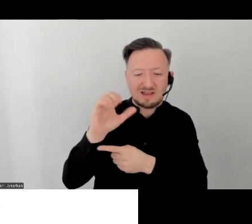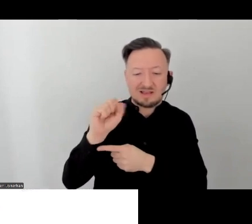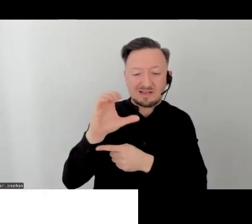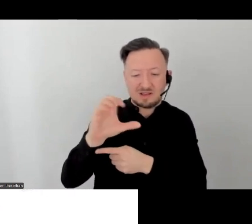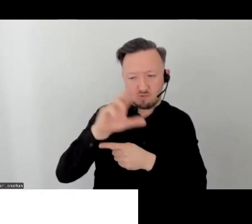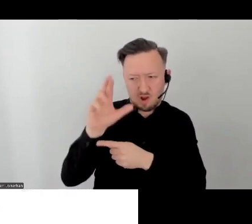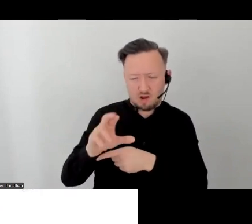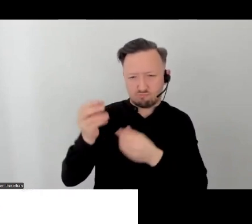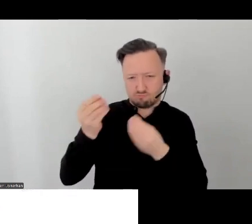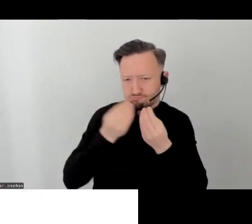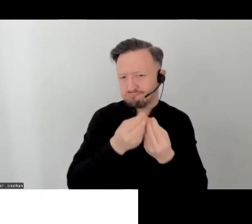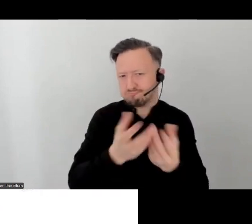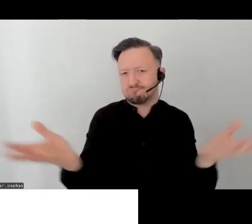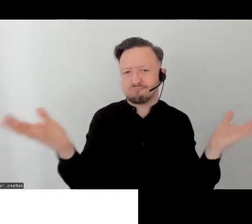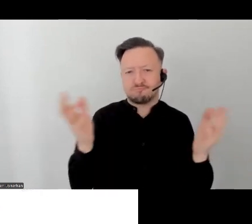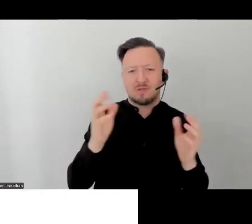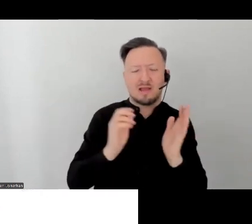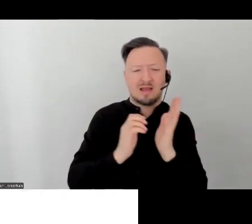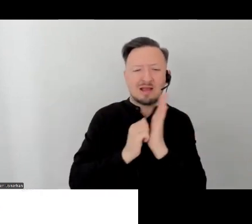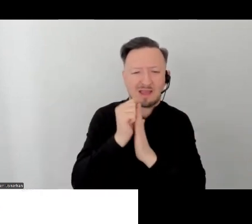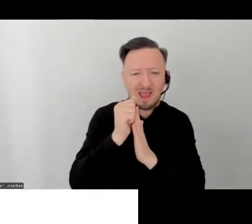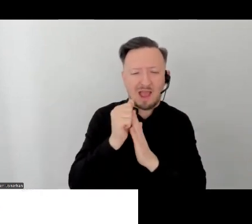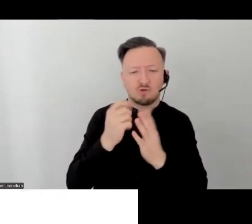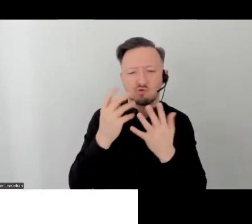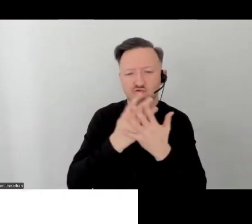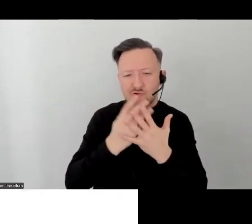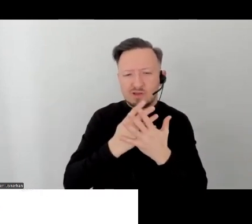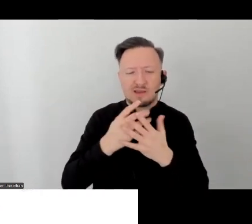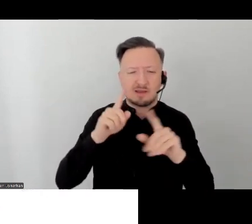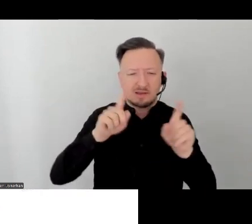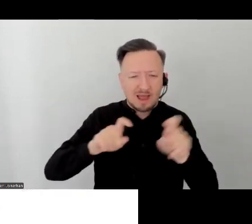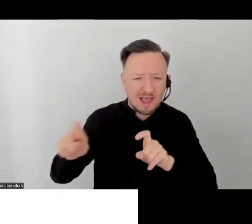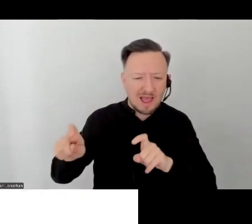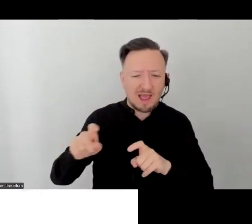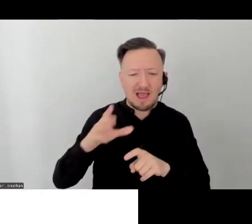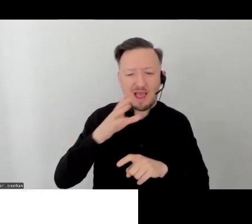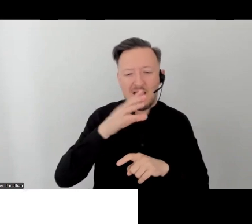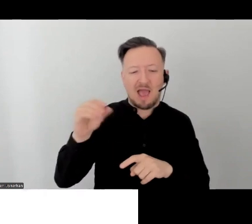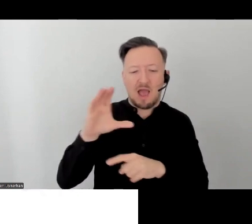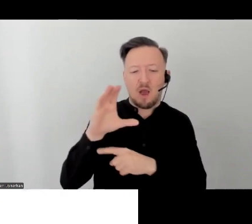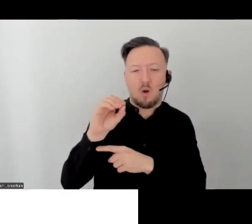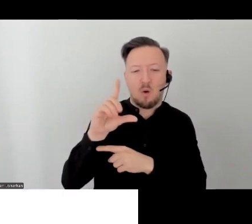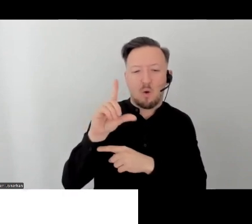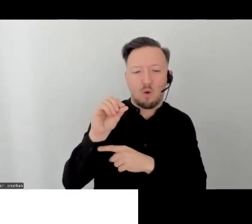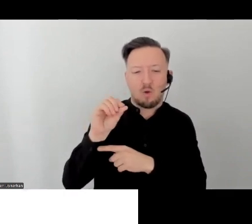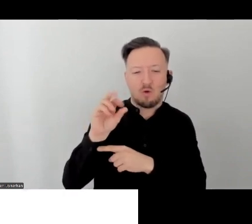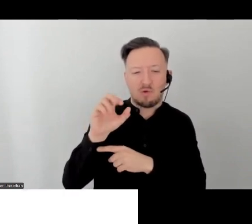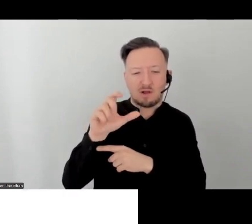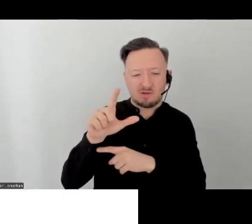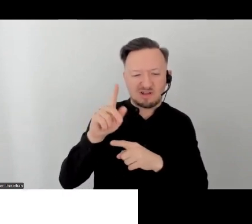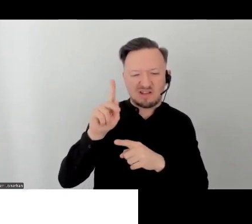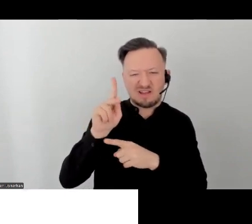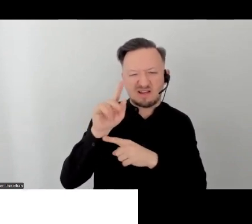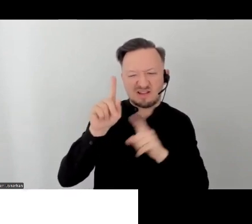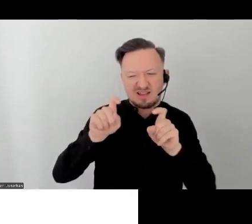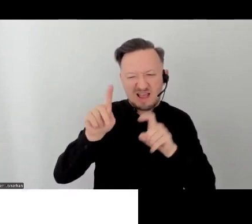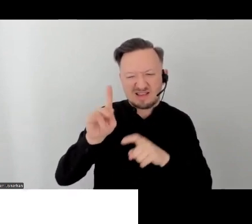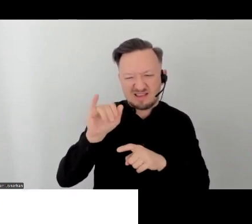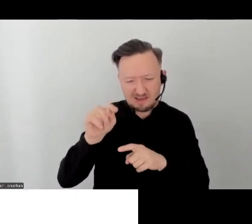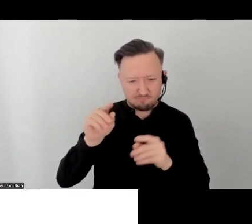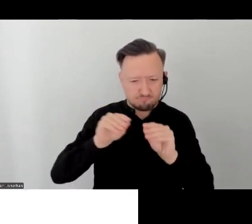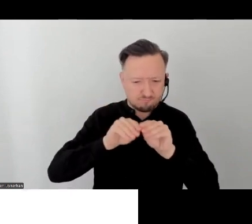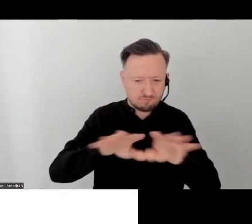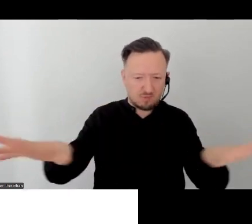screening materials and colorectal fit kits to more than 3,300 residents in communities of color and